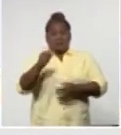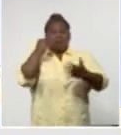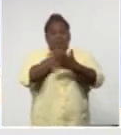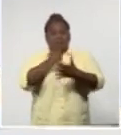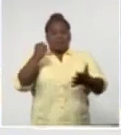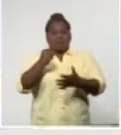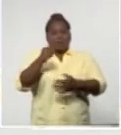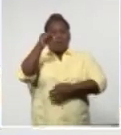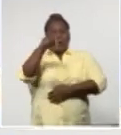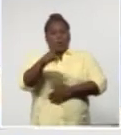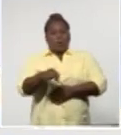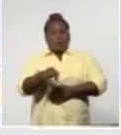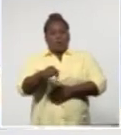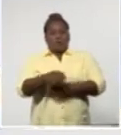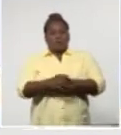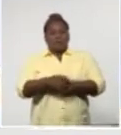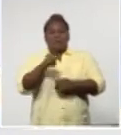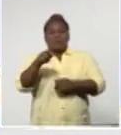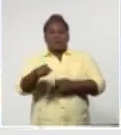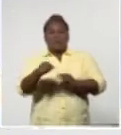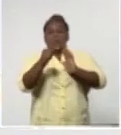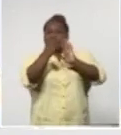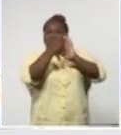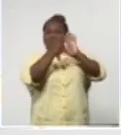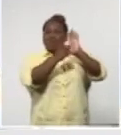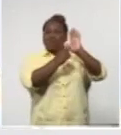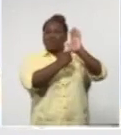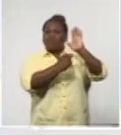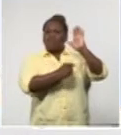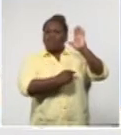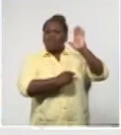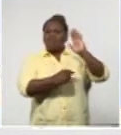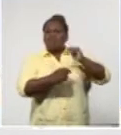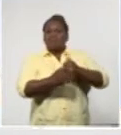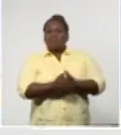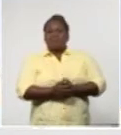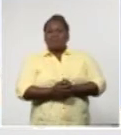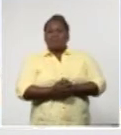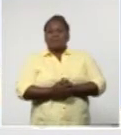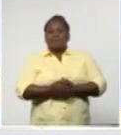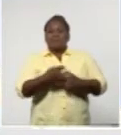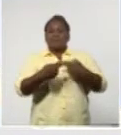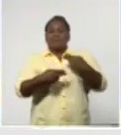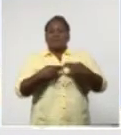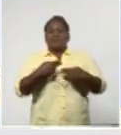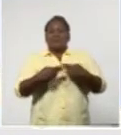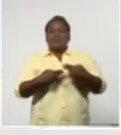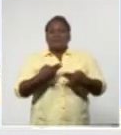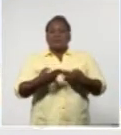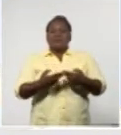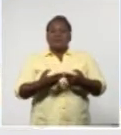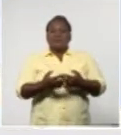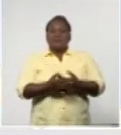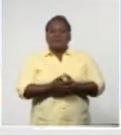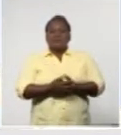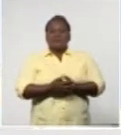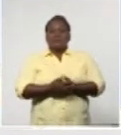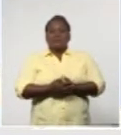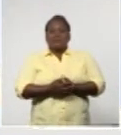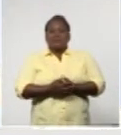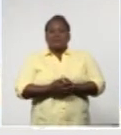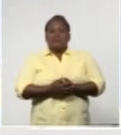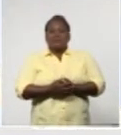care personnel. And today we only have 3 positive cases. And these are indicators